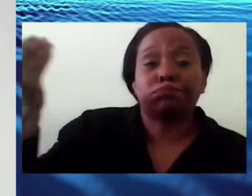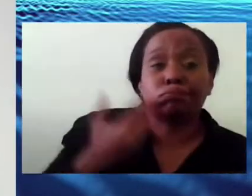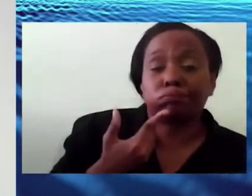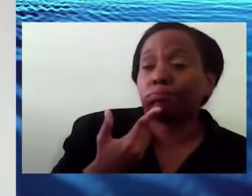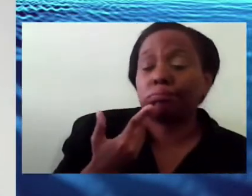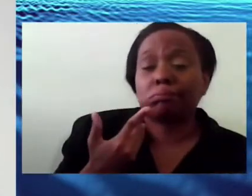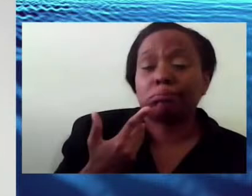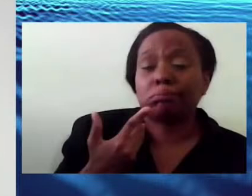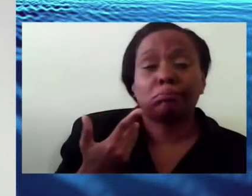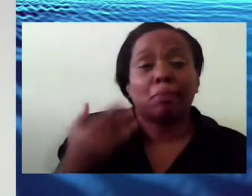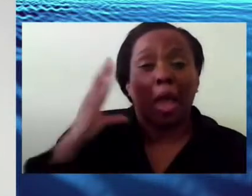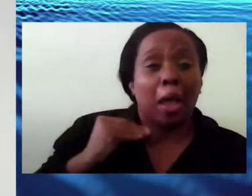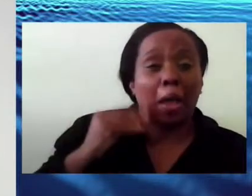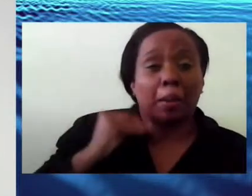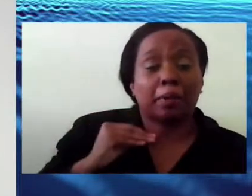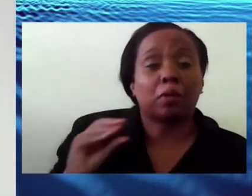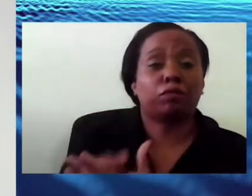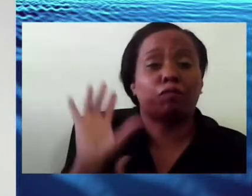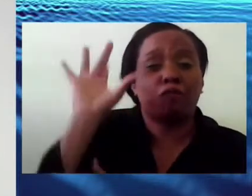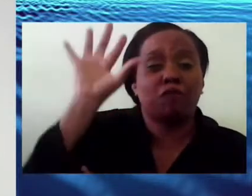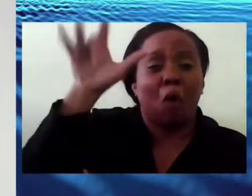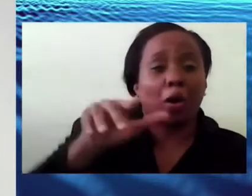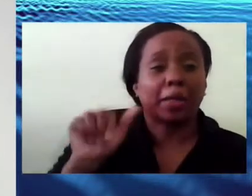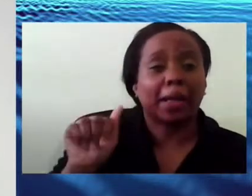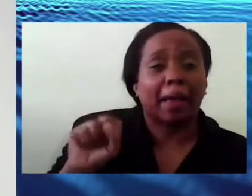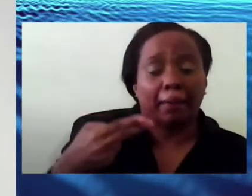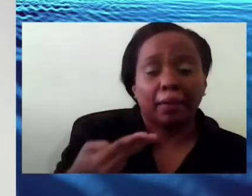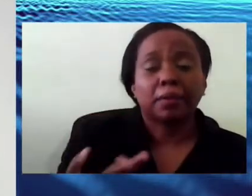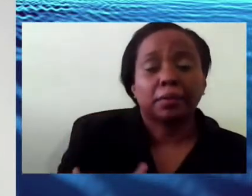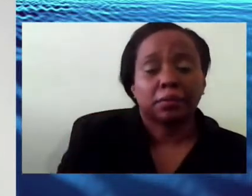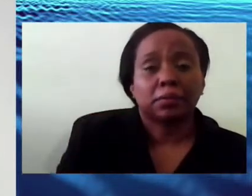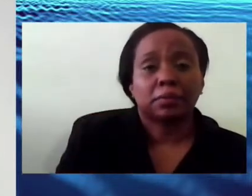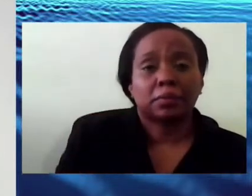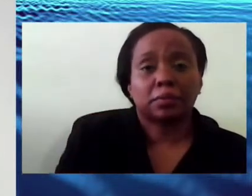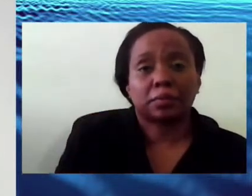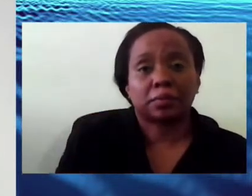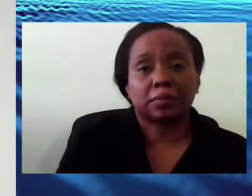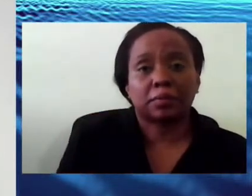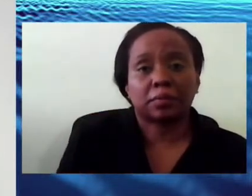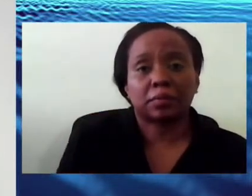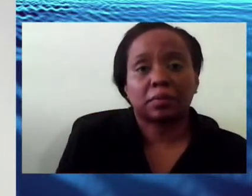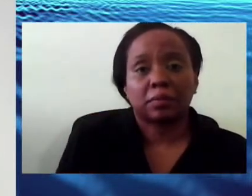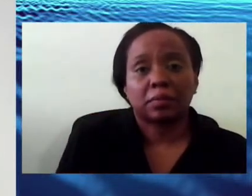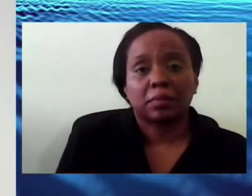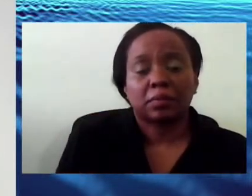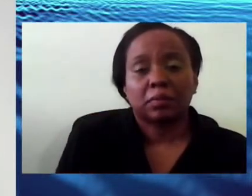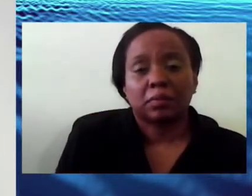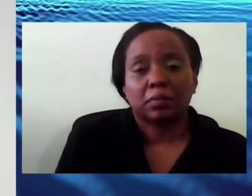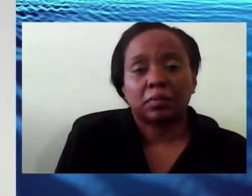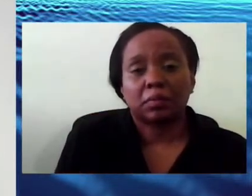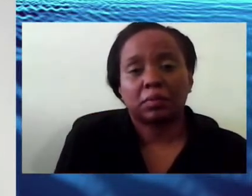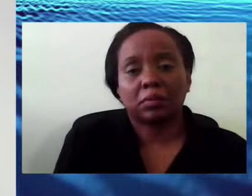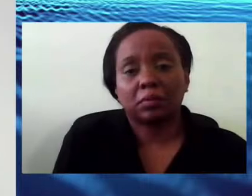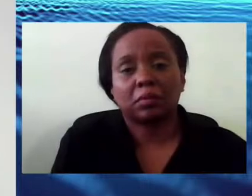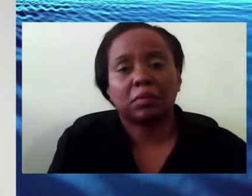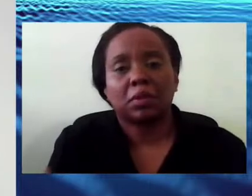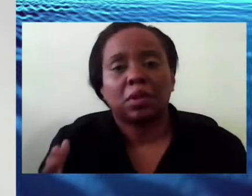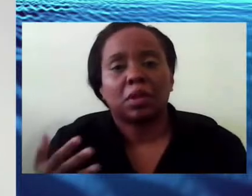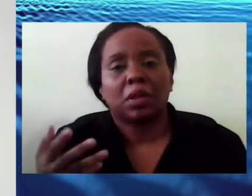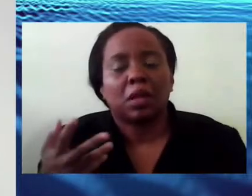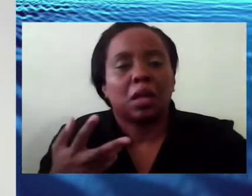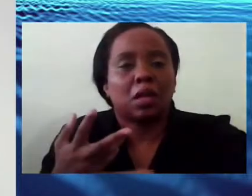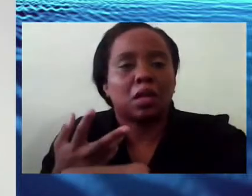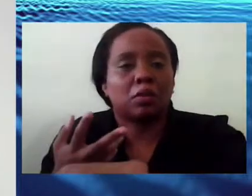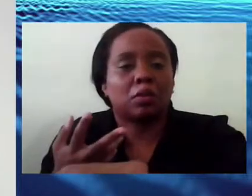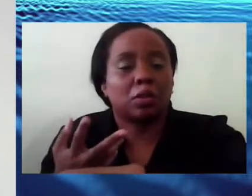problems. And that is that the teeth of the ruminant start to wear down. And they actually start to grind right down